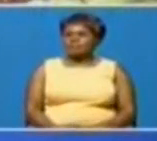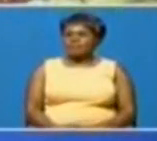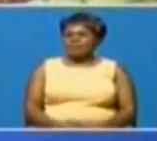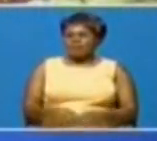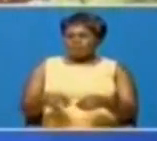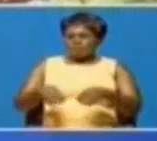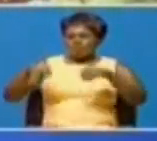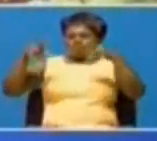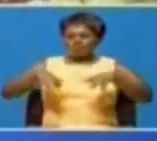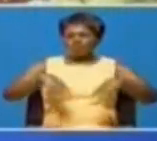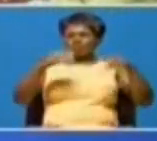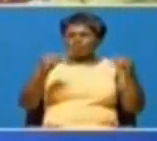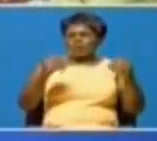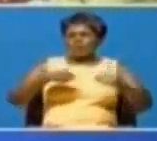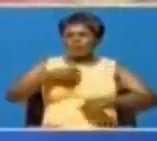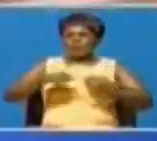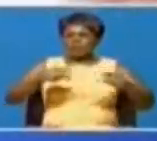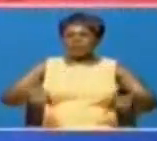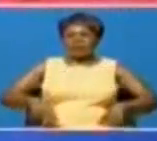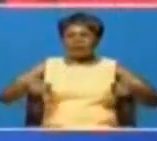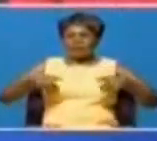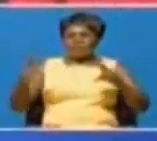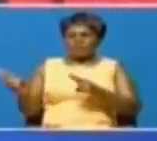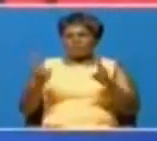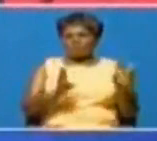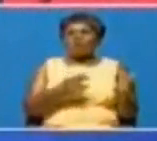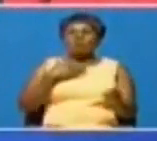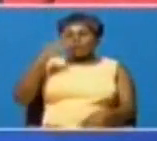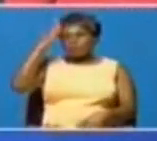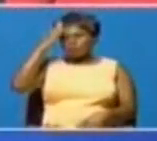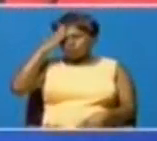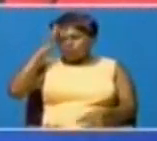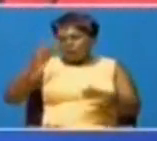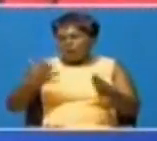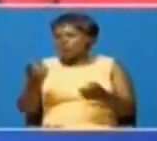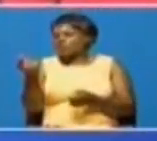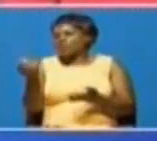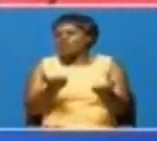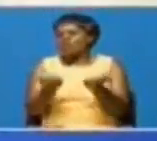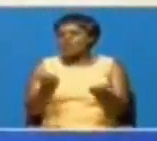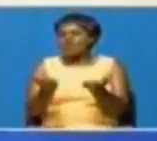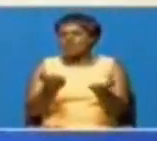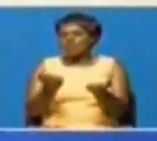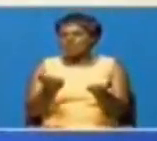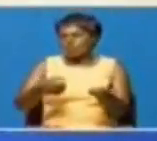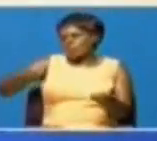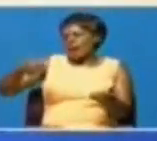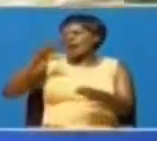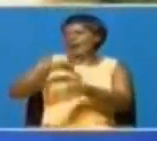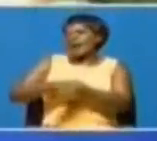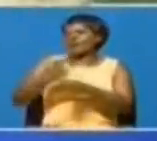Mudhurwa Market, active and lively as usual. I'm here to find out how small traders are packaging merchandise for their